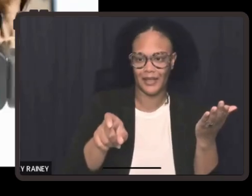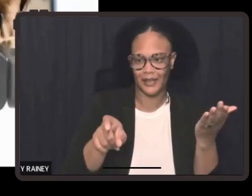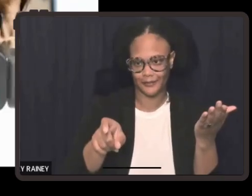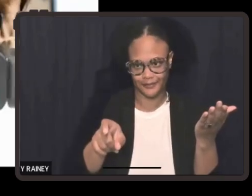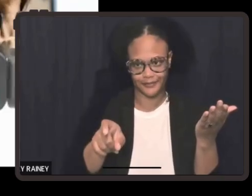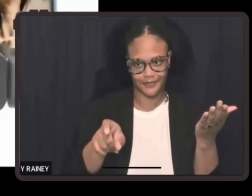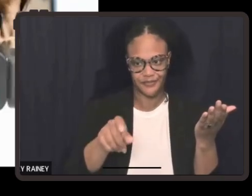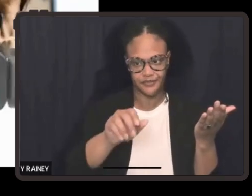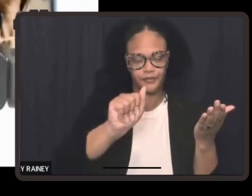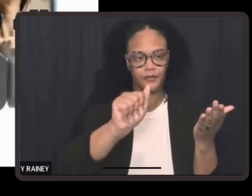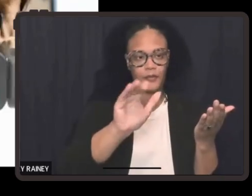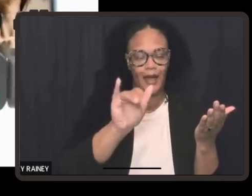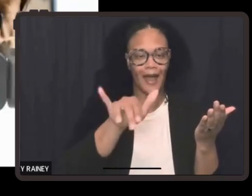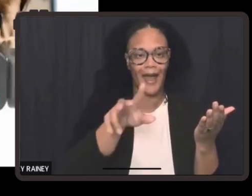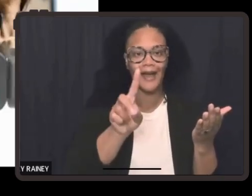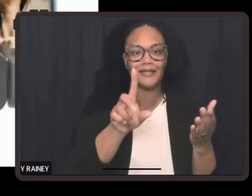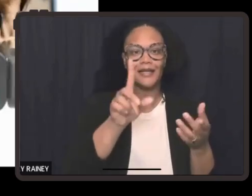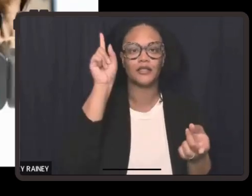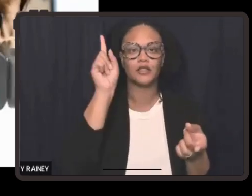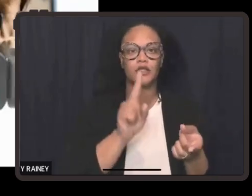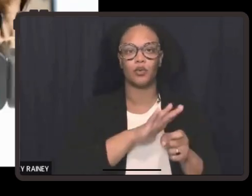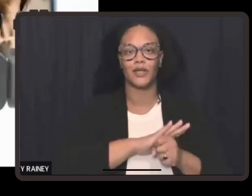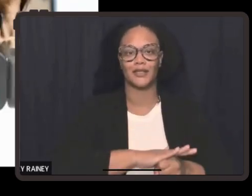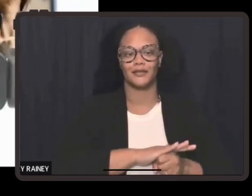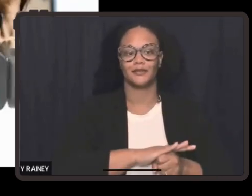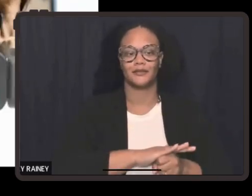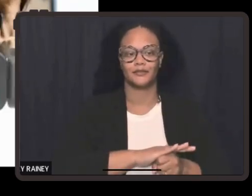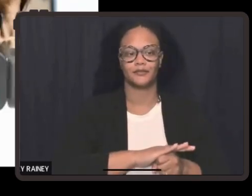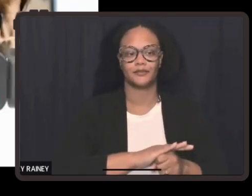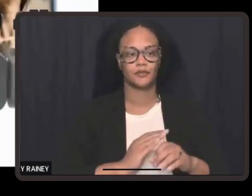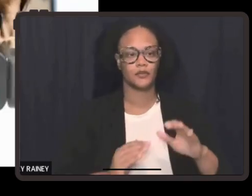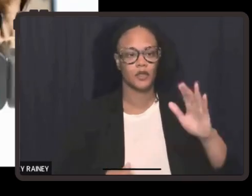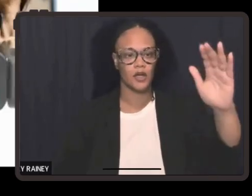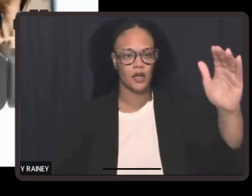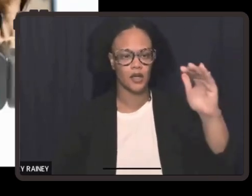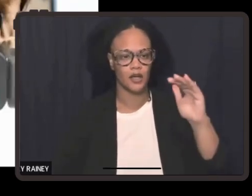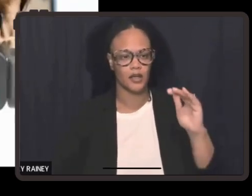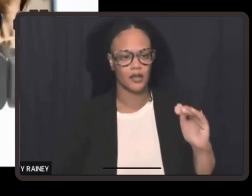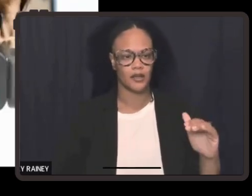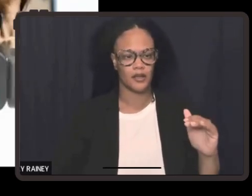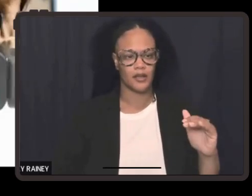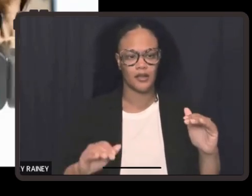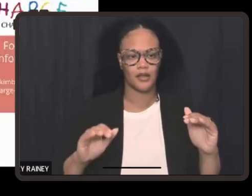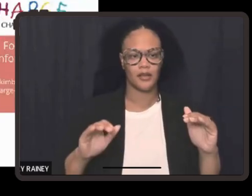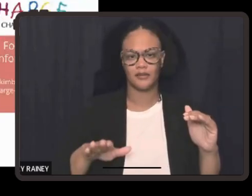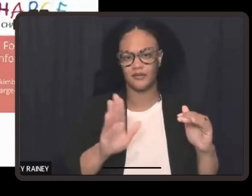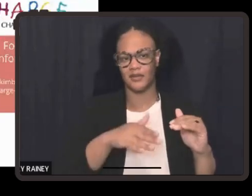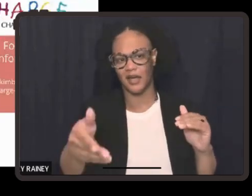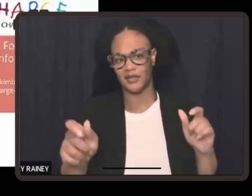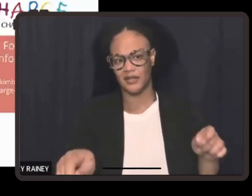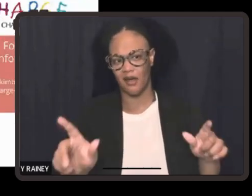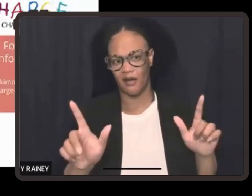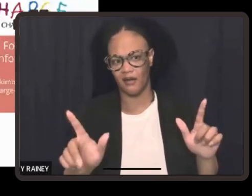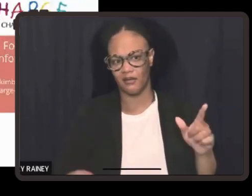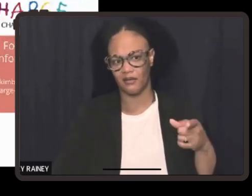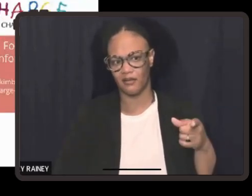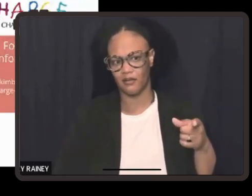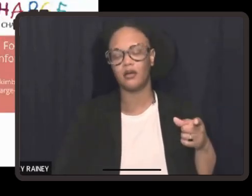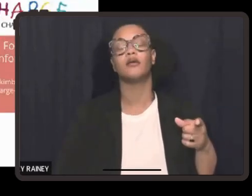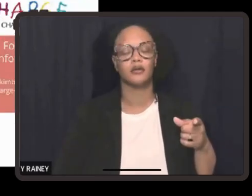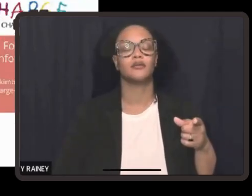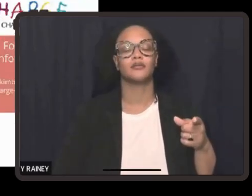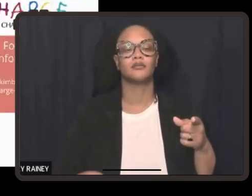I think the next one I think is that constipation. After that, Claudia, let me just go next slide.